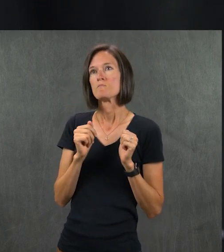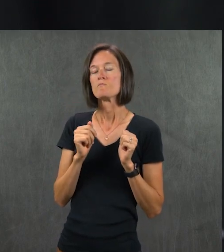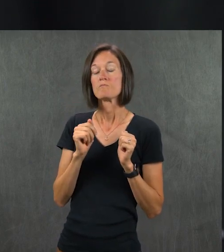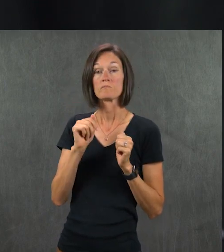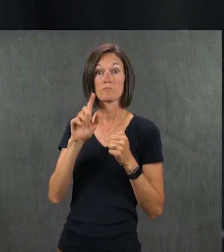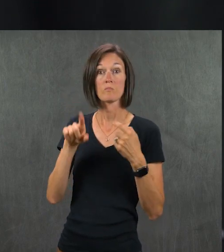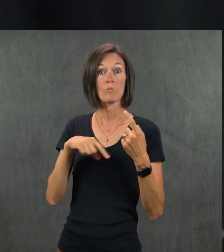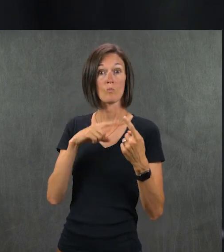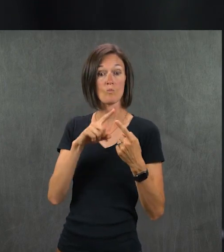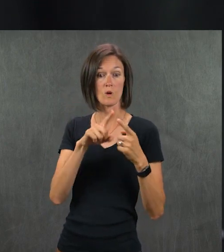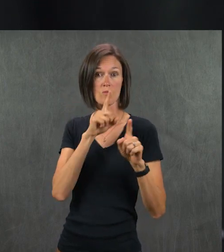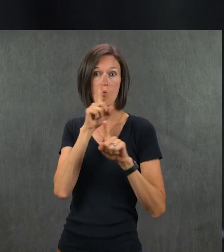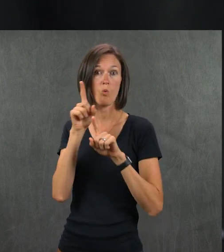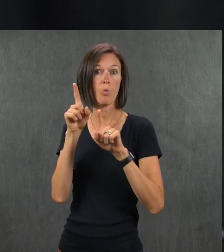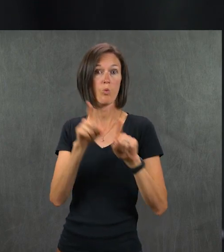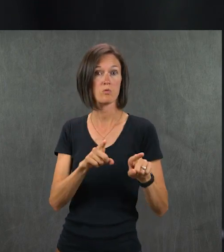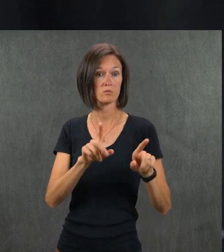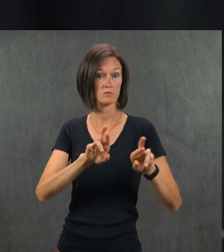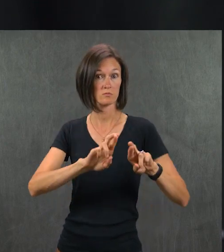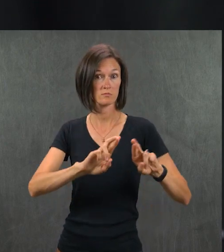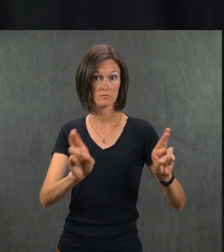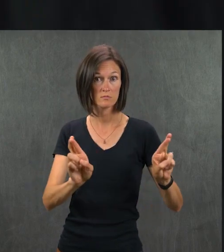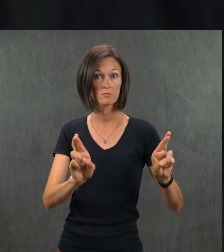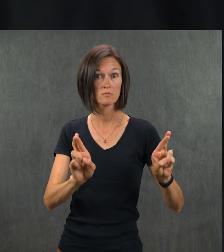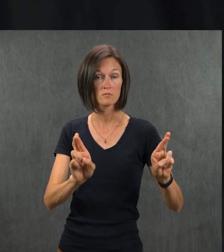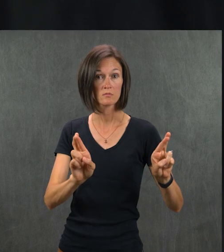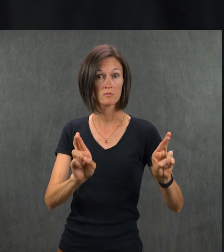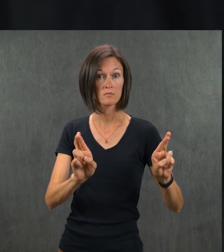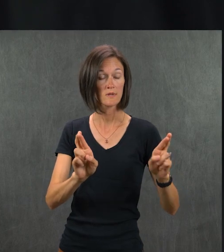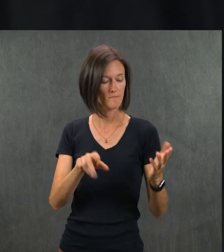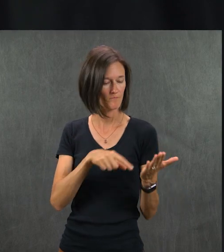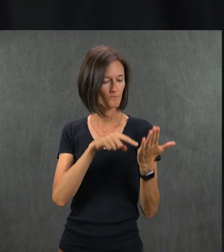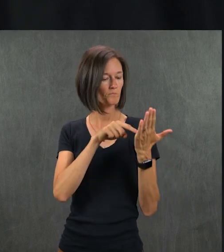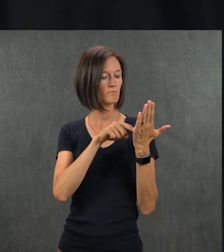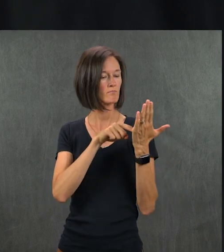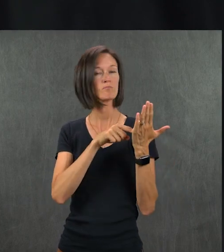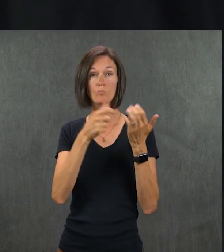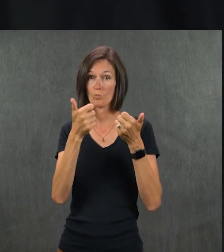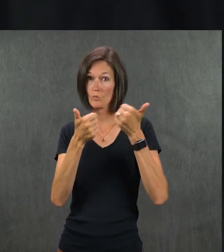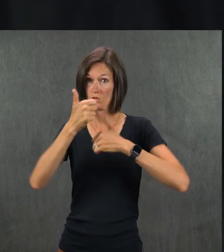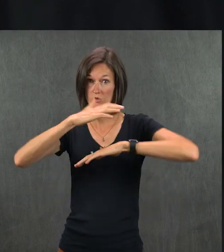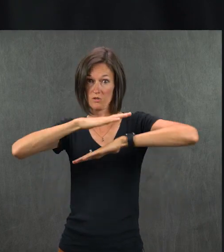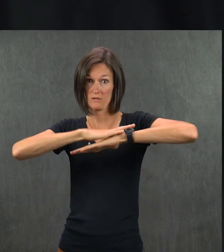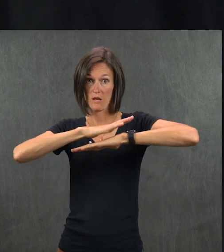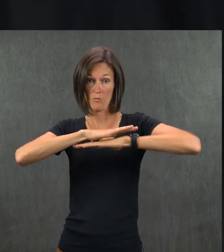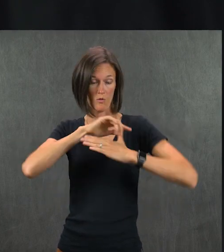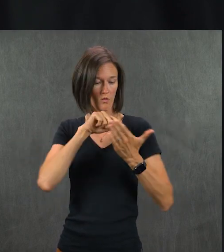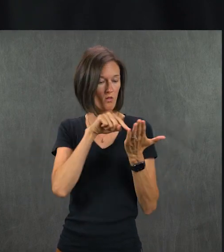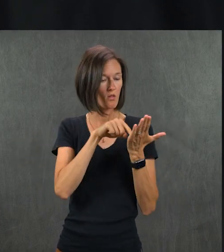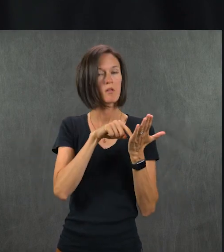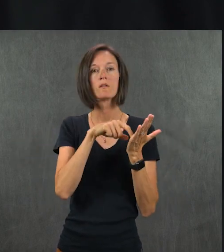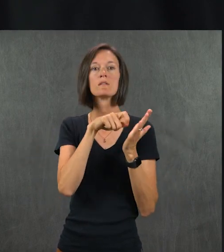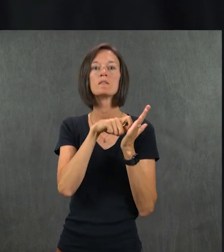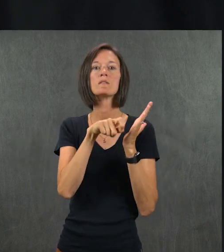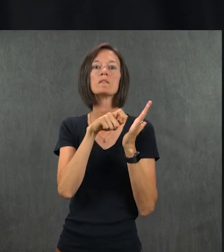that when people's orders would come up, the table where to deliver the pizza was on a